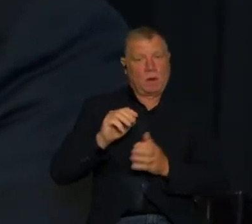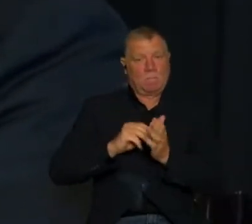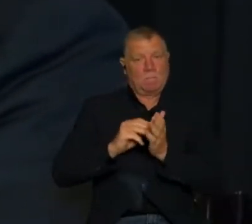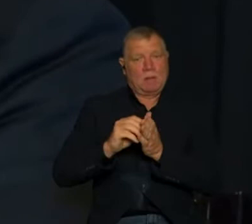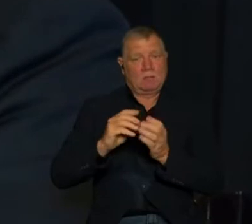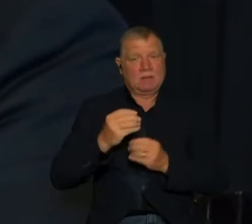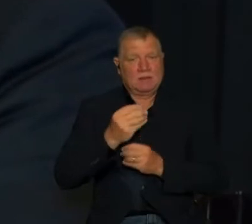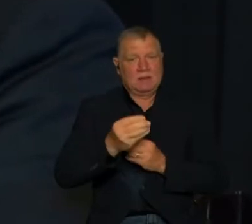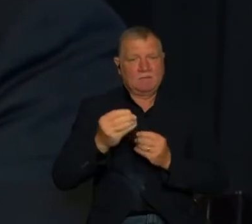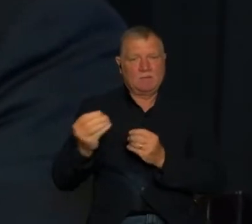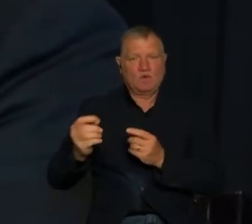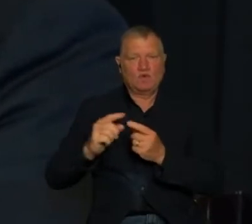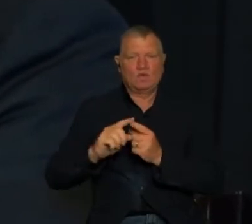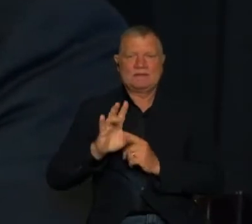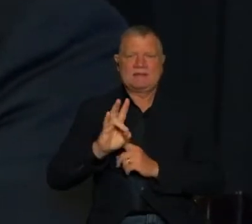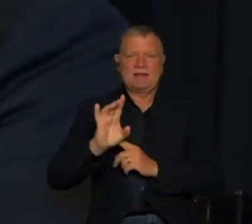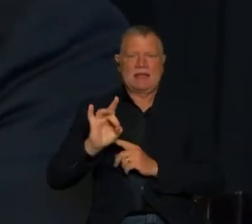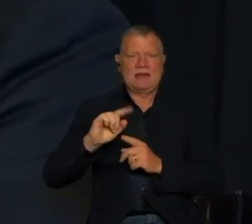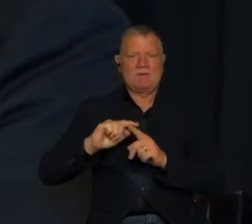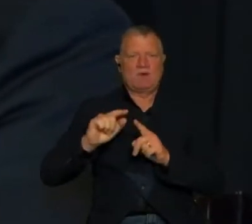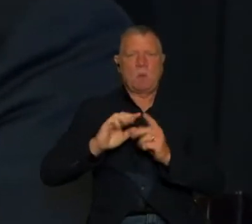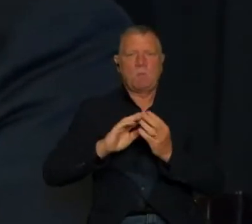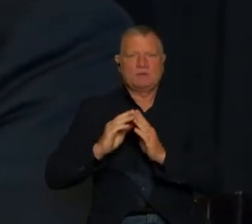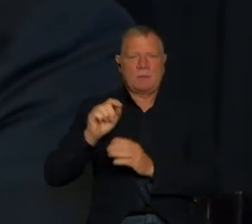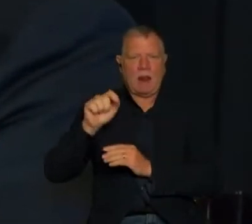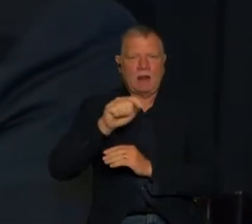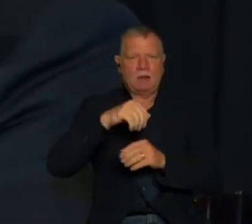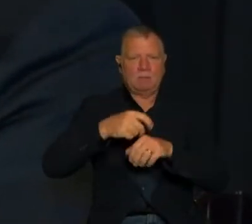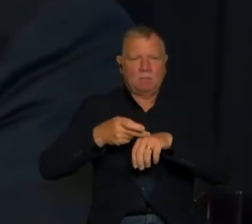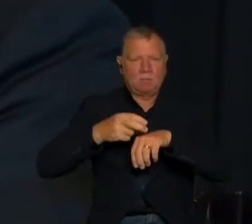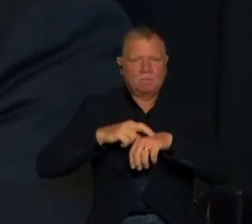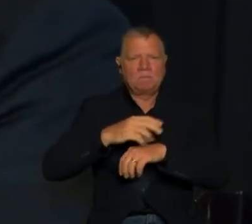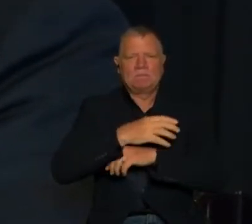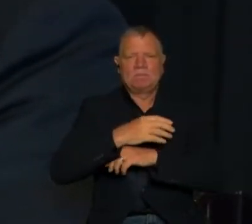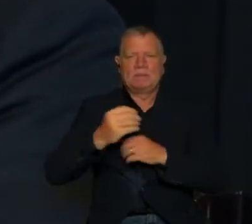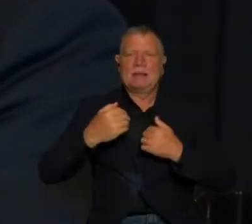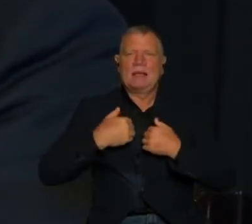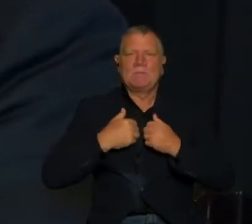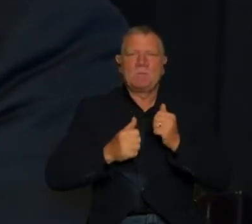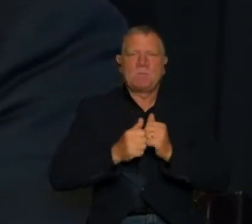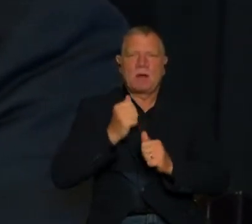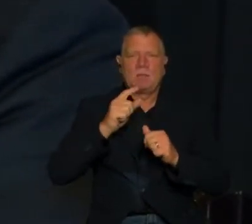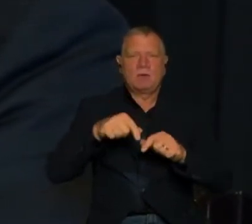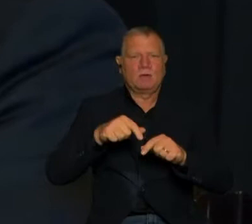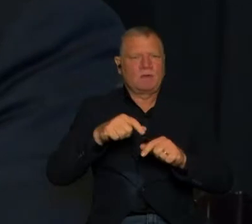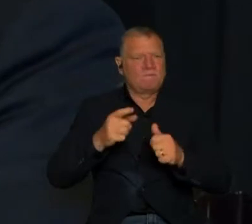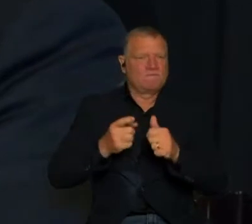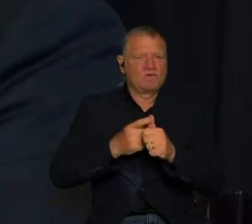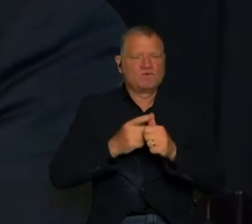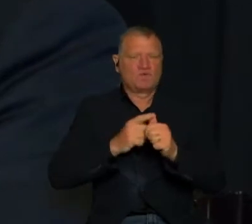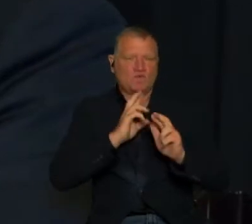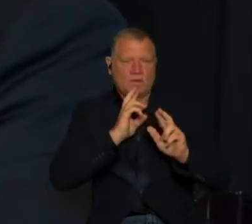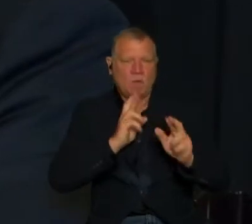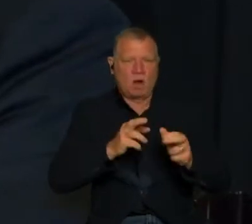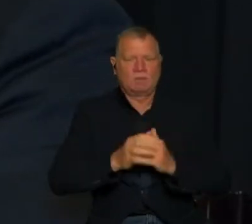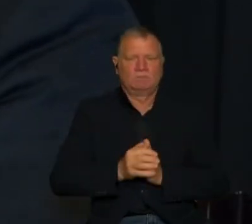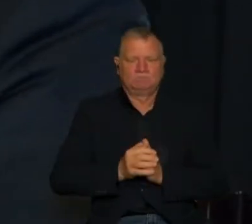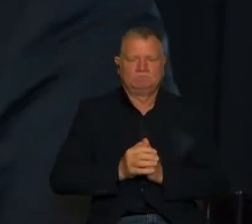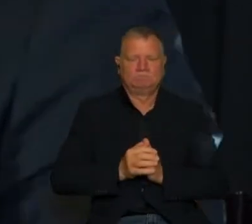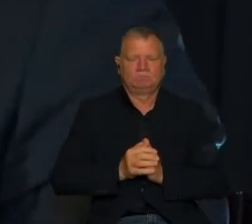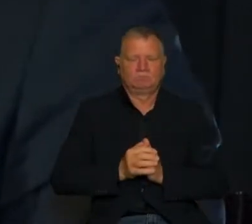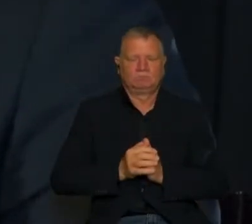to all 78 municipalities, given that they are our primary first responders. In